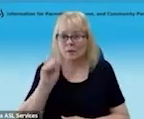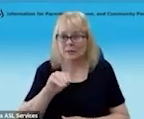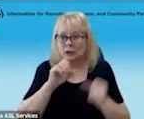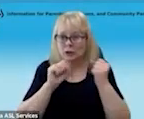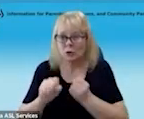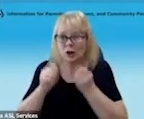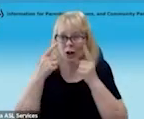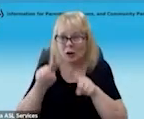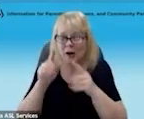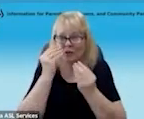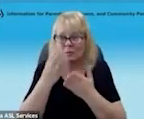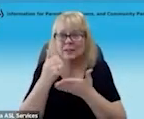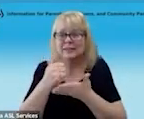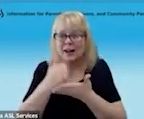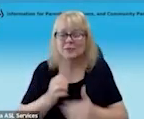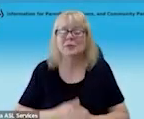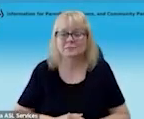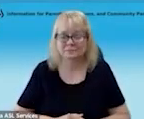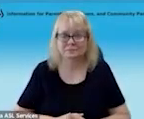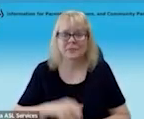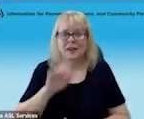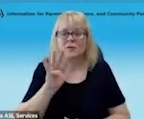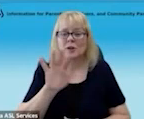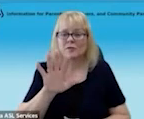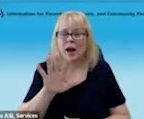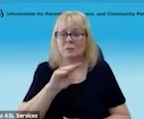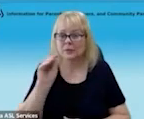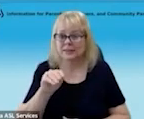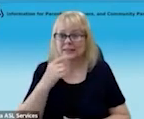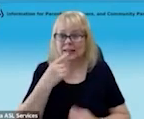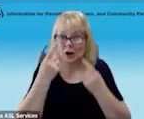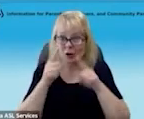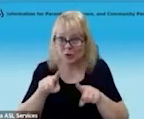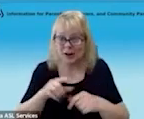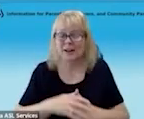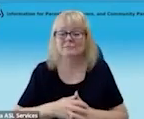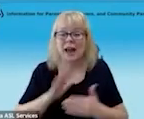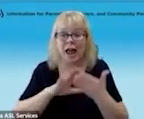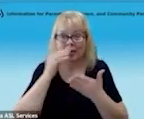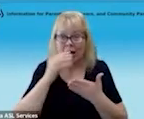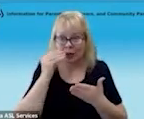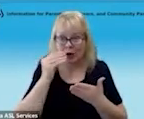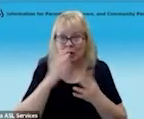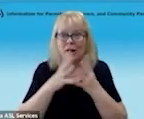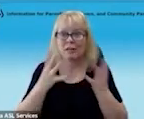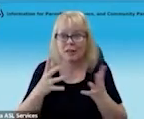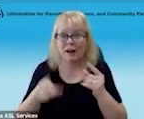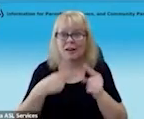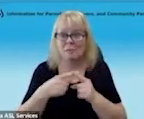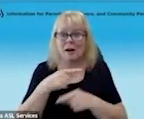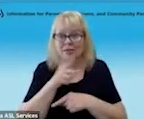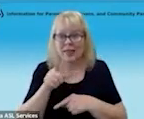they've learned a lot about what they need to know, 13% neutral, 2% disagree, and